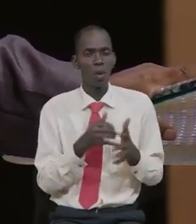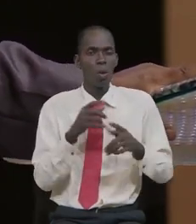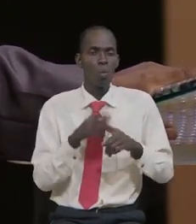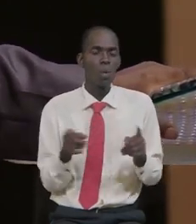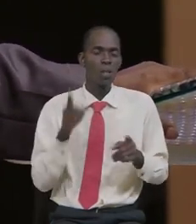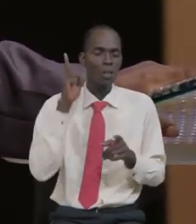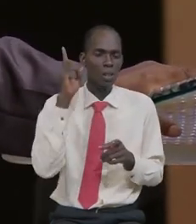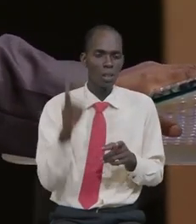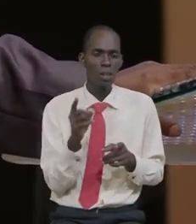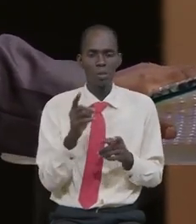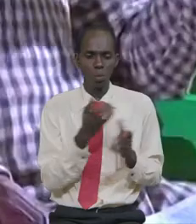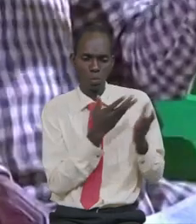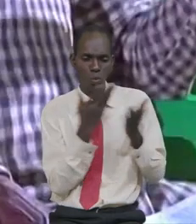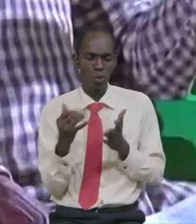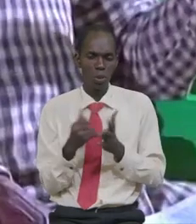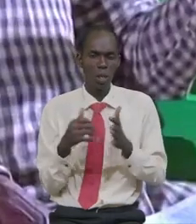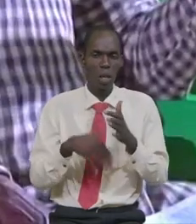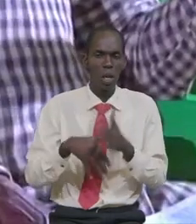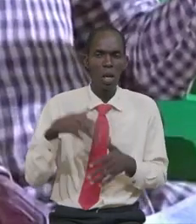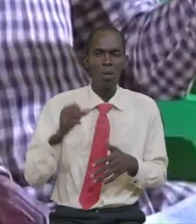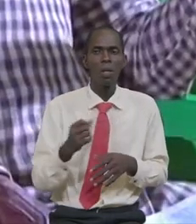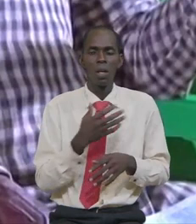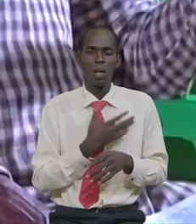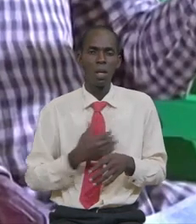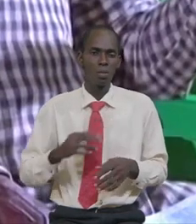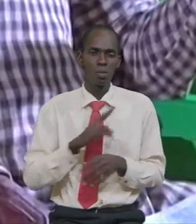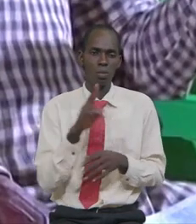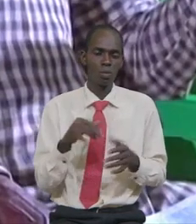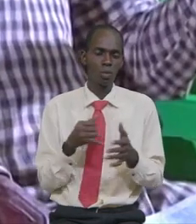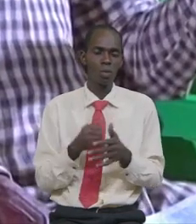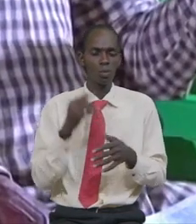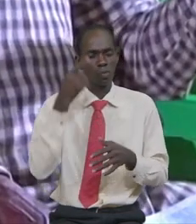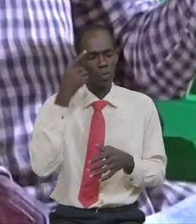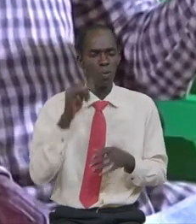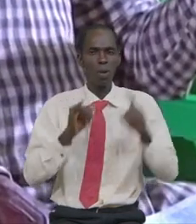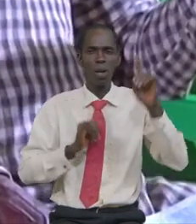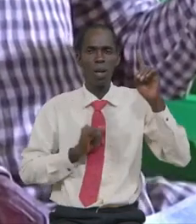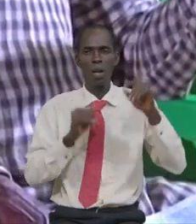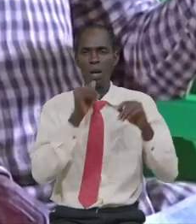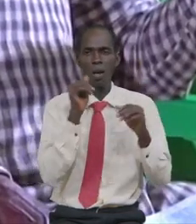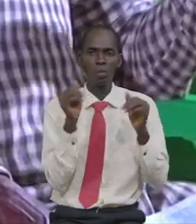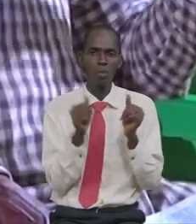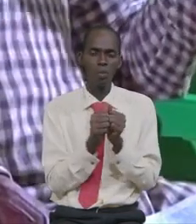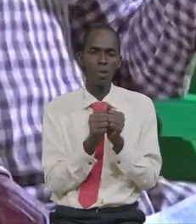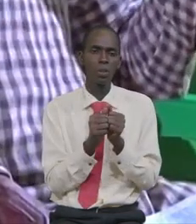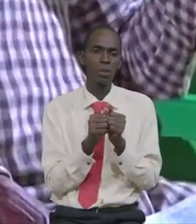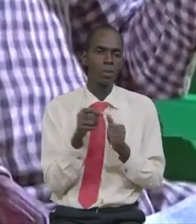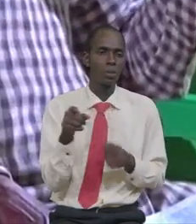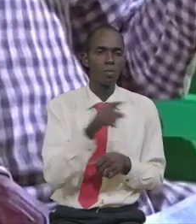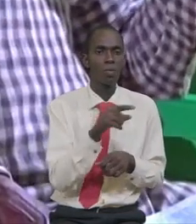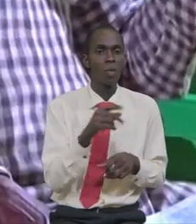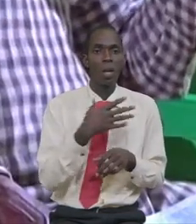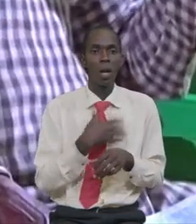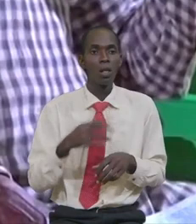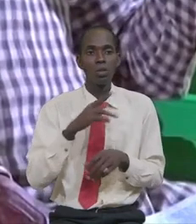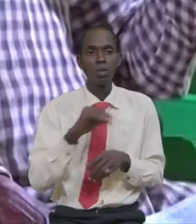book and applied it to him. For I am with thee, and no man shall set on thee to hurt